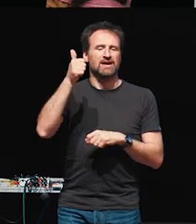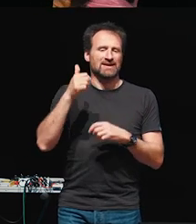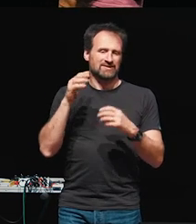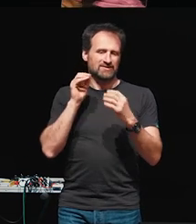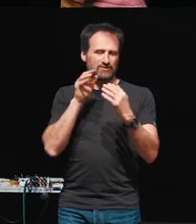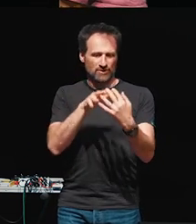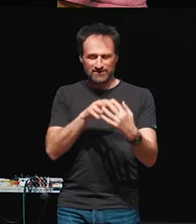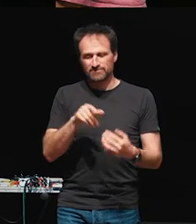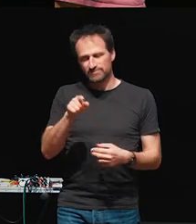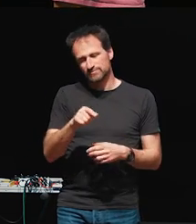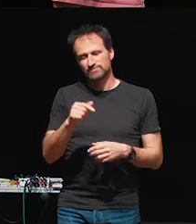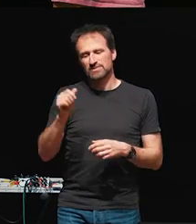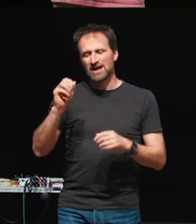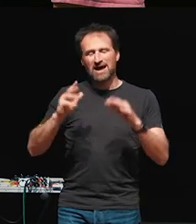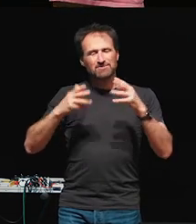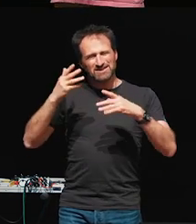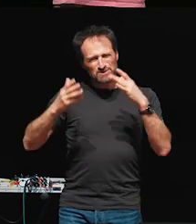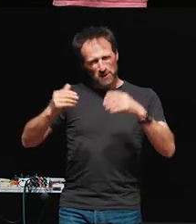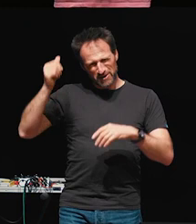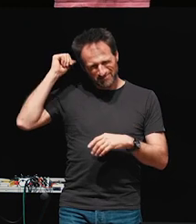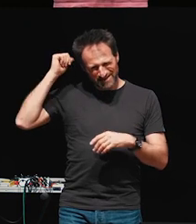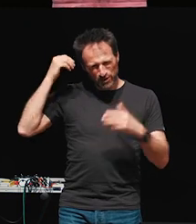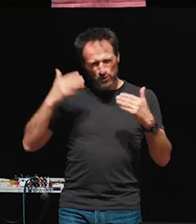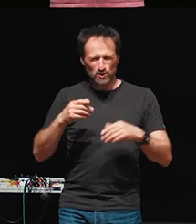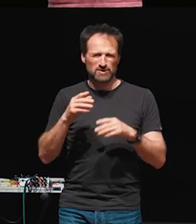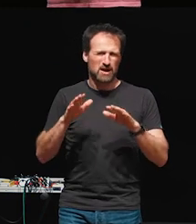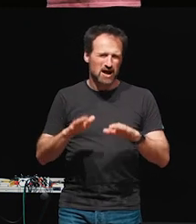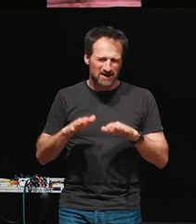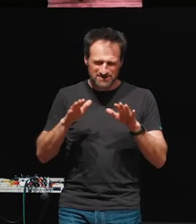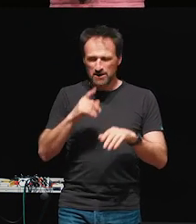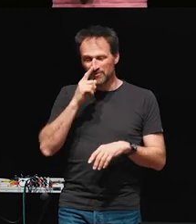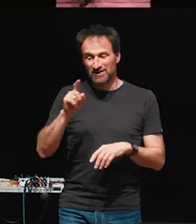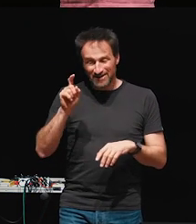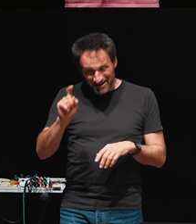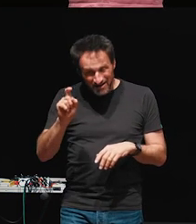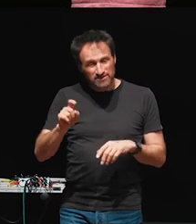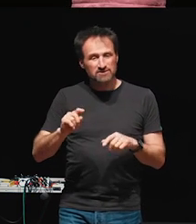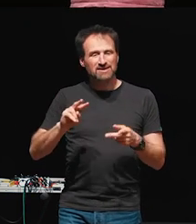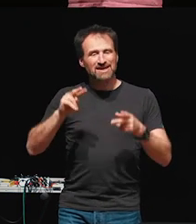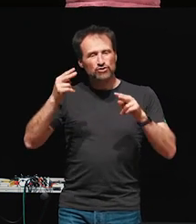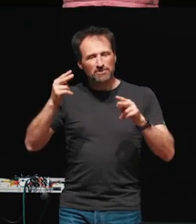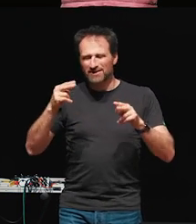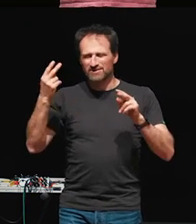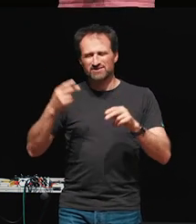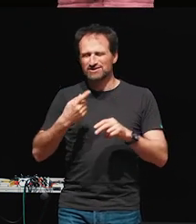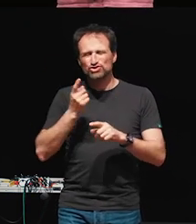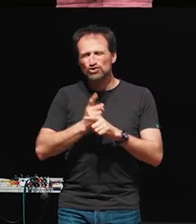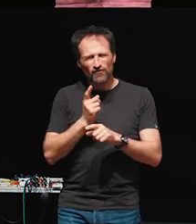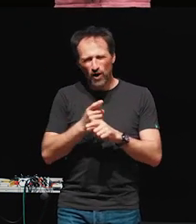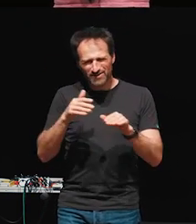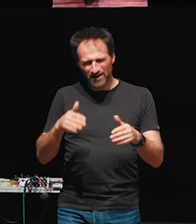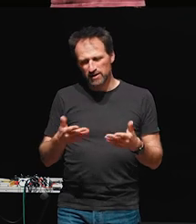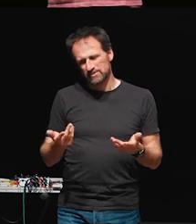Like, the animations in the background are slow. When you click the button, it doesn't increment right away. And so this is just, it's not a good